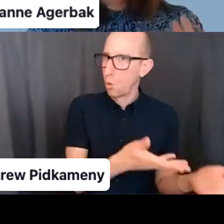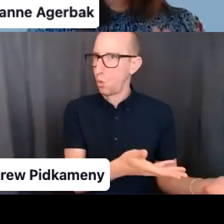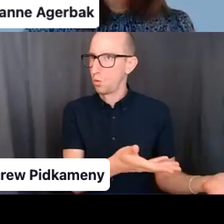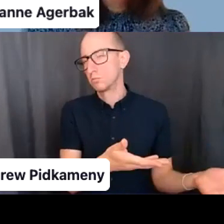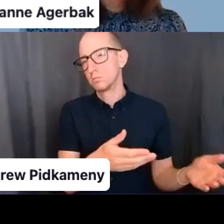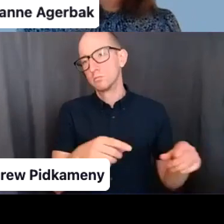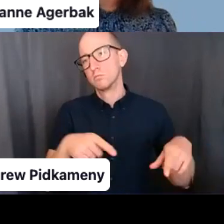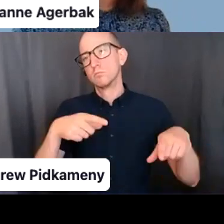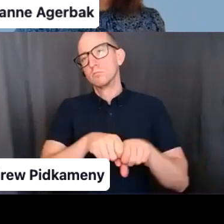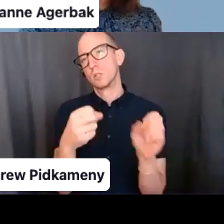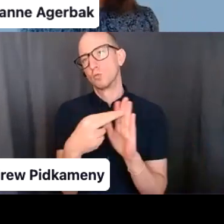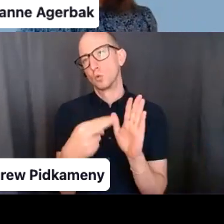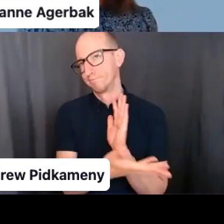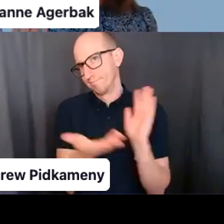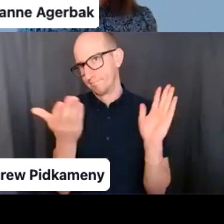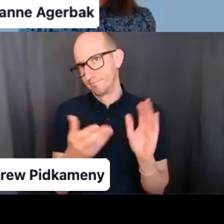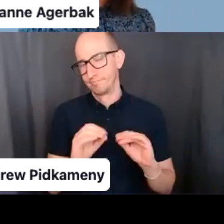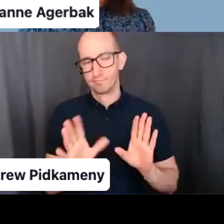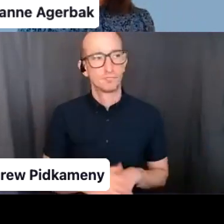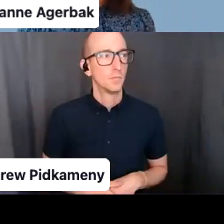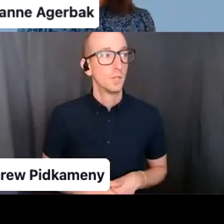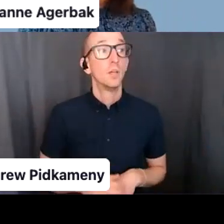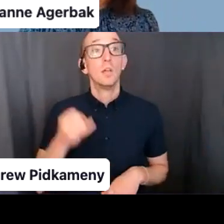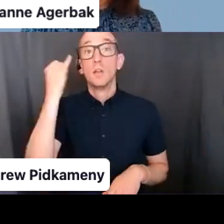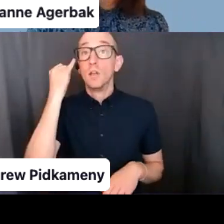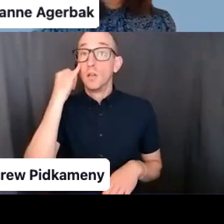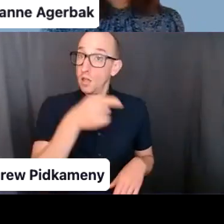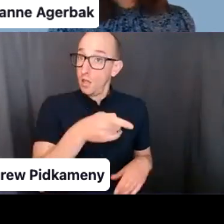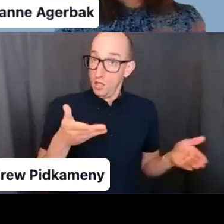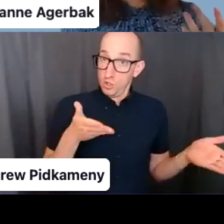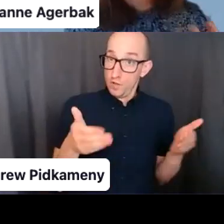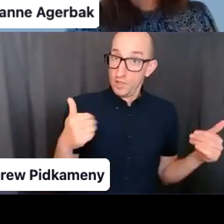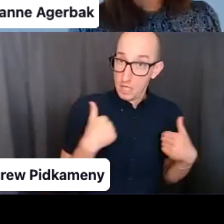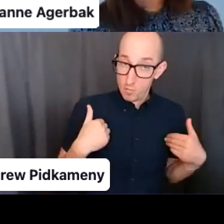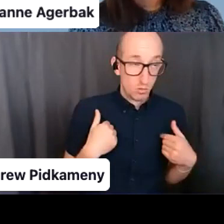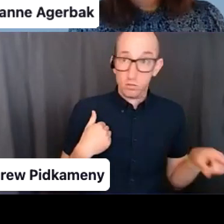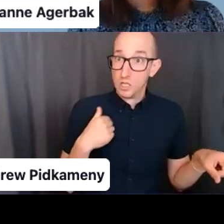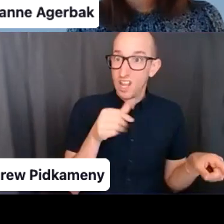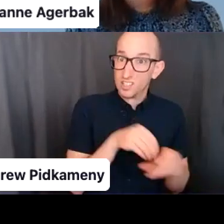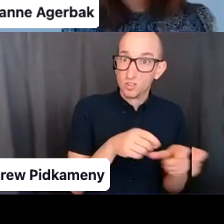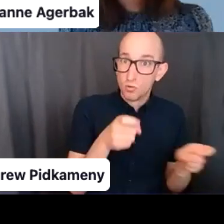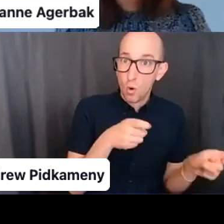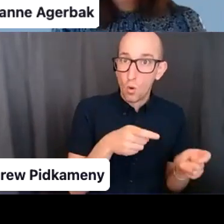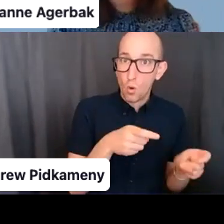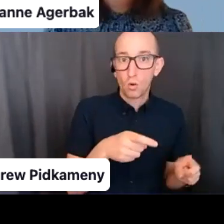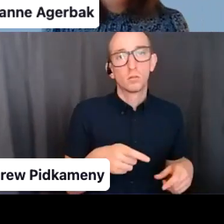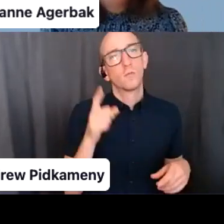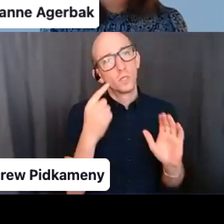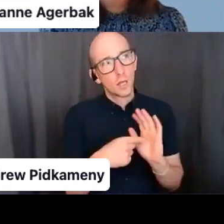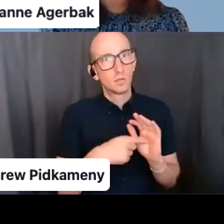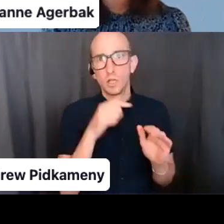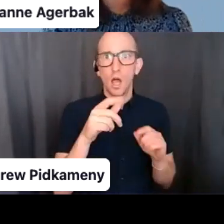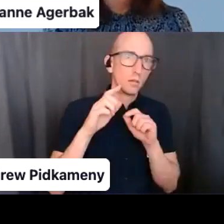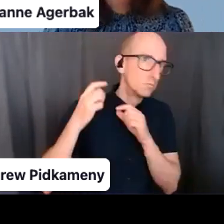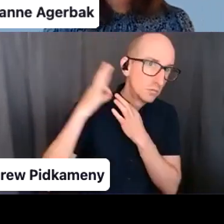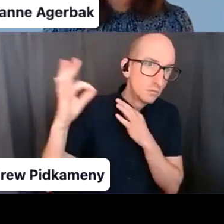So if there is a service animal that is not under control, for example, they're not on leash or a harness